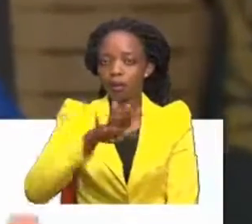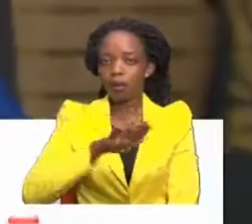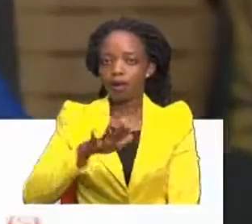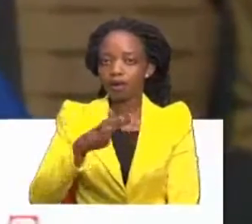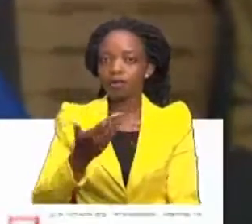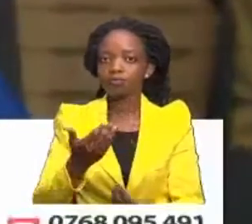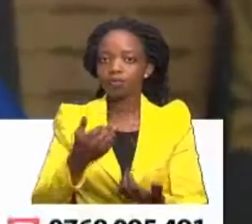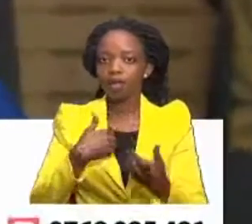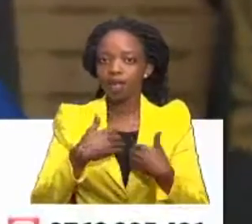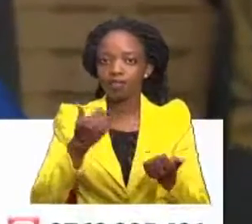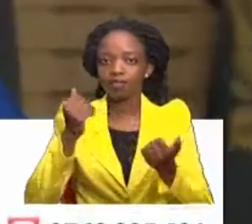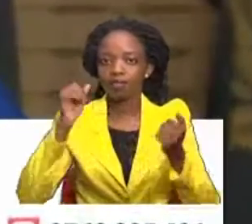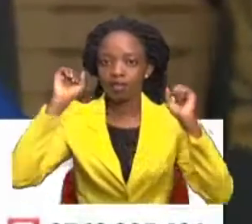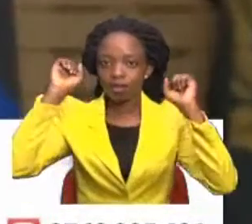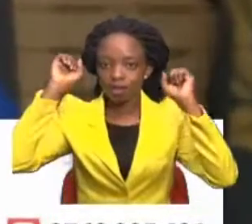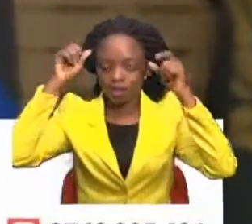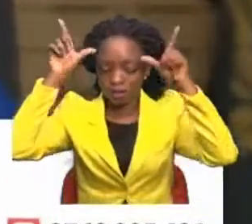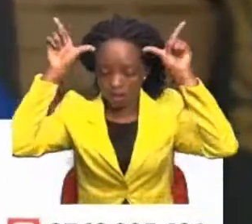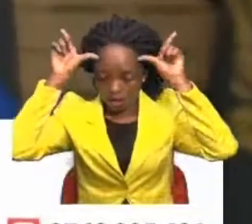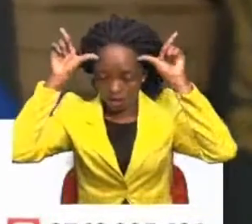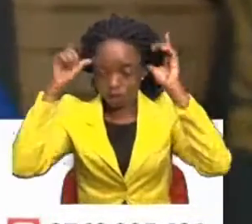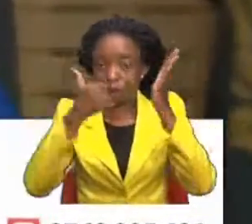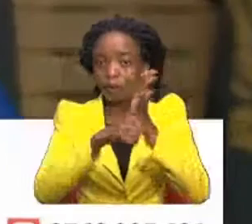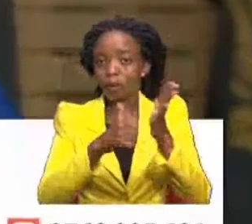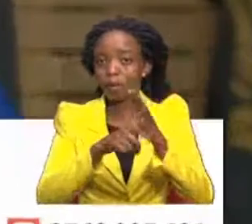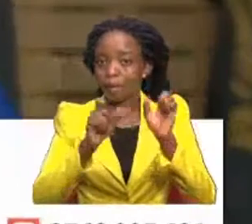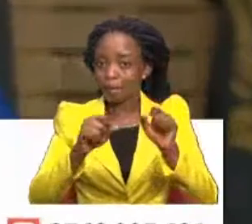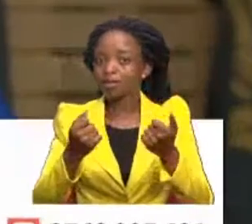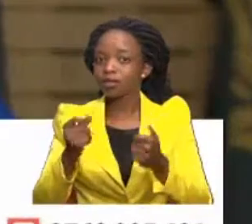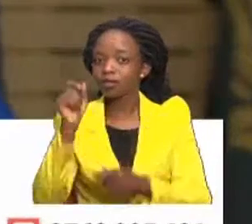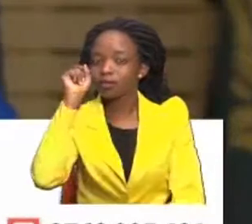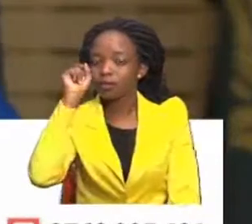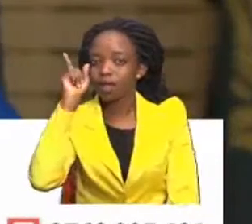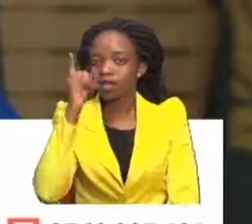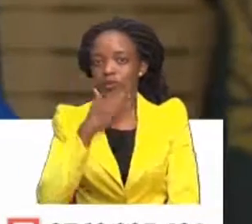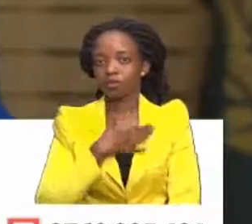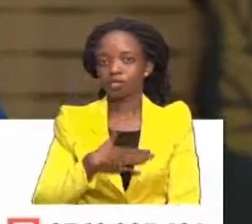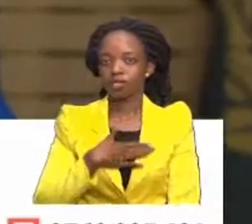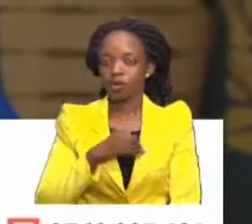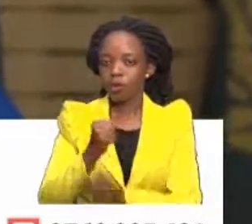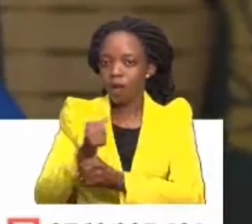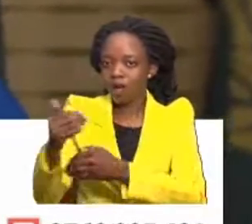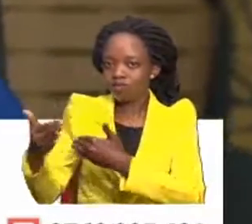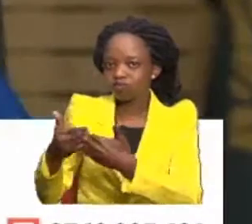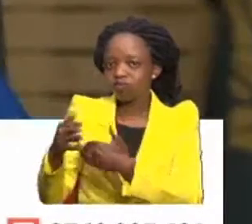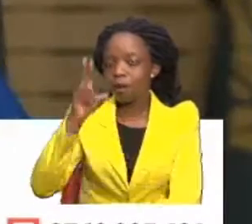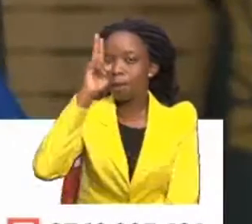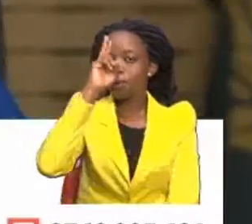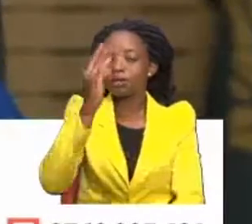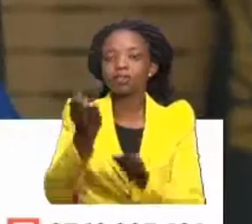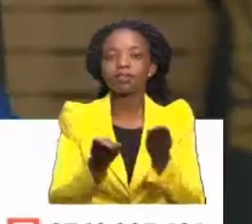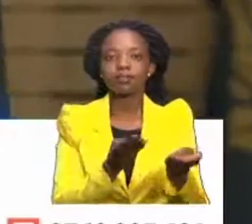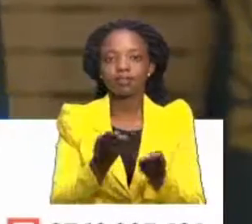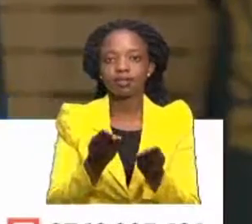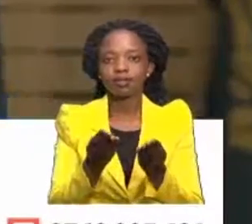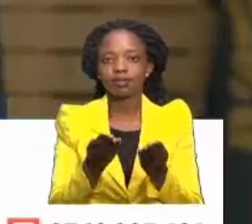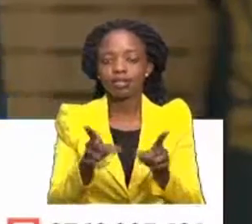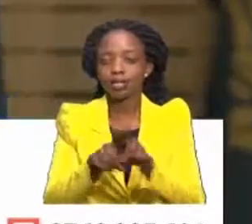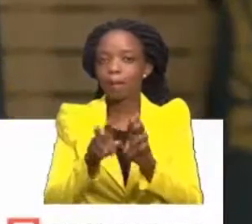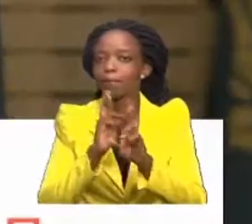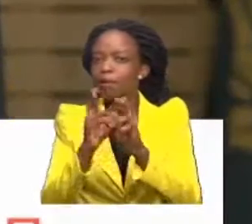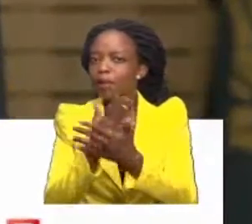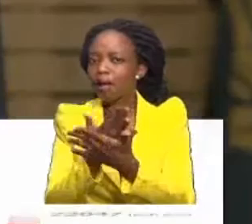to cattle rustling should be on a high alert. Work closely with the police reservists and promptly report